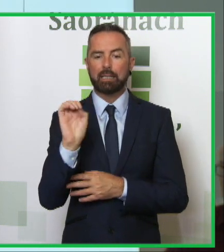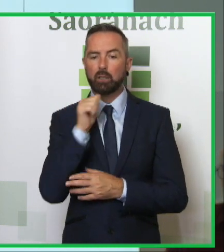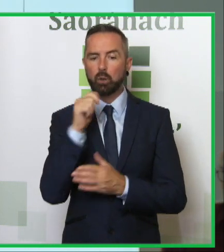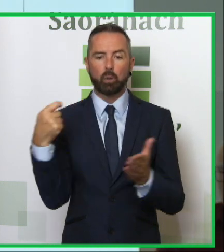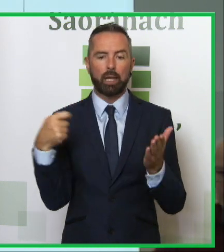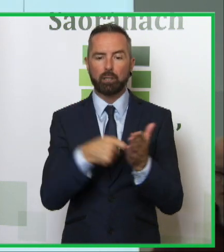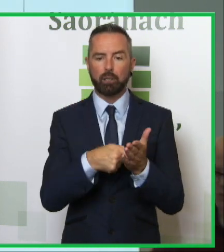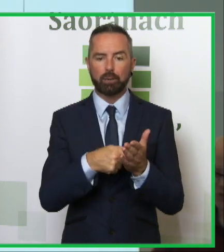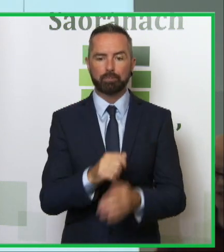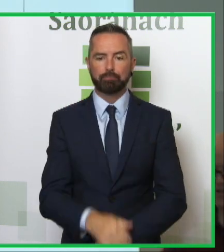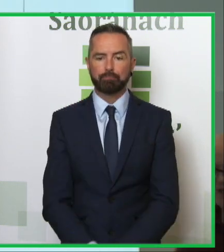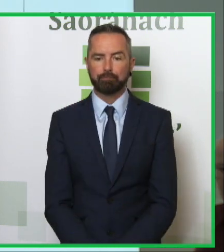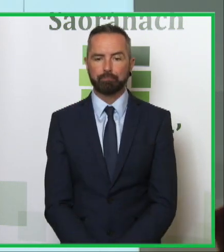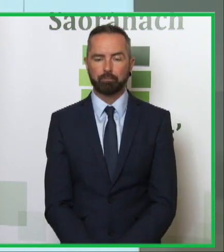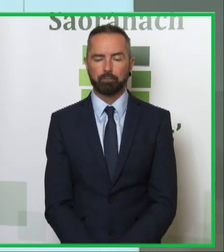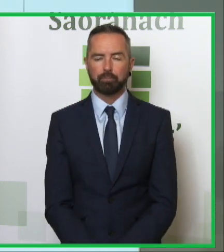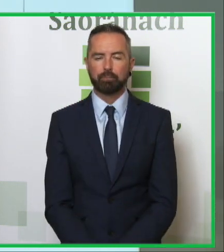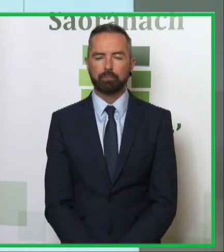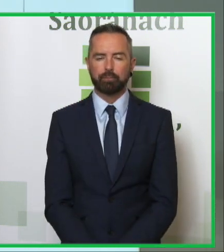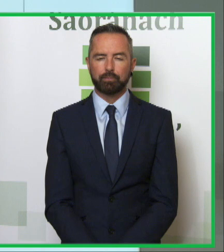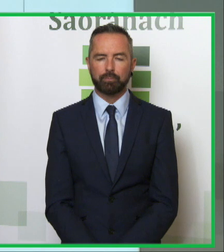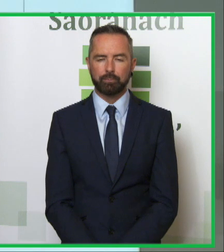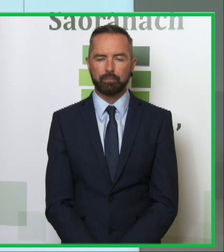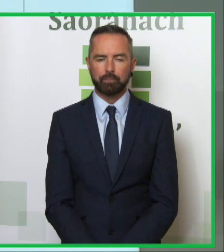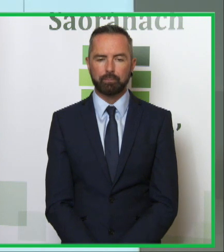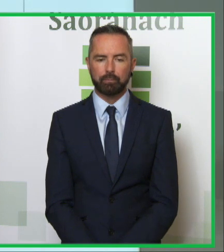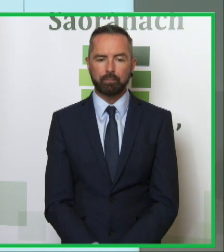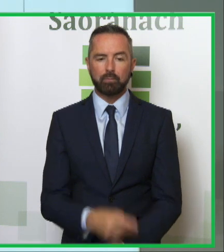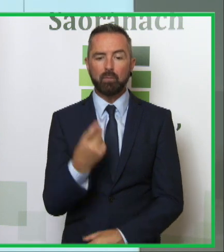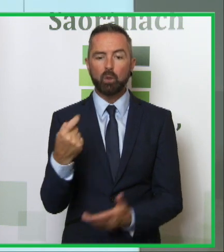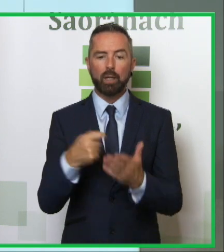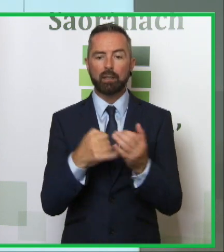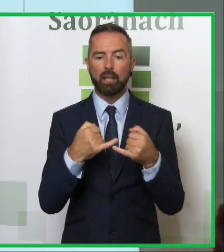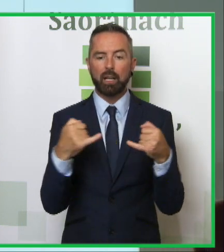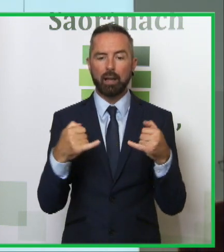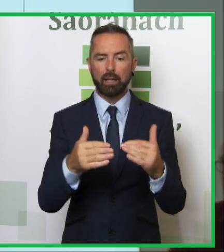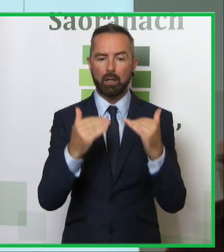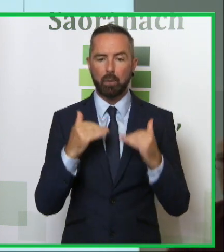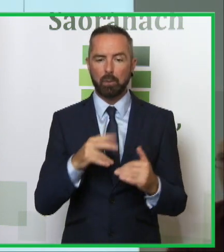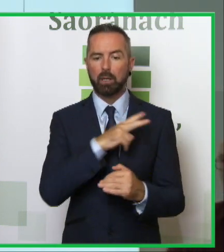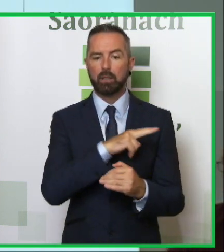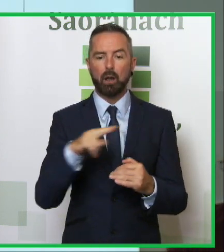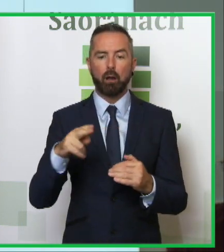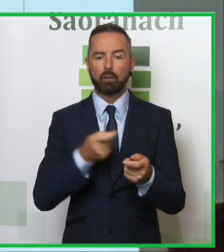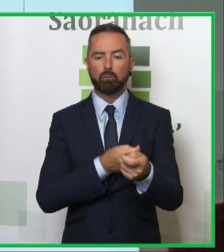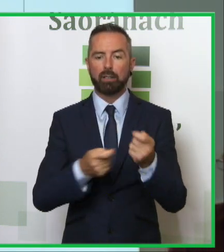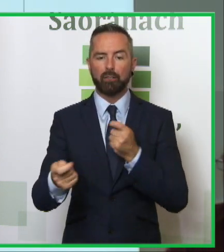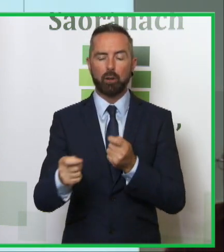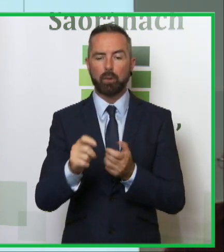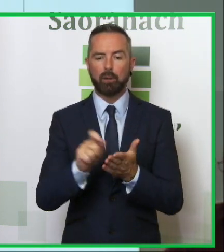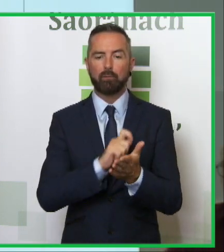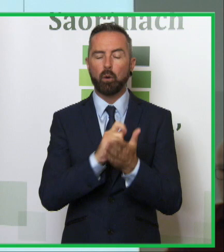any. There's 1 extra line on the bottom which is non-transferable votes. You'll see this throughout all of them. All that means